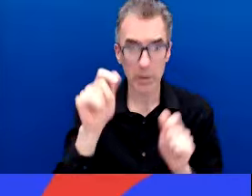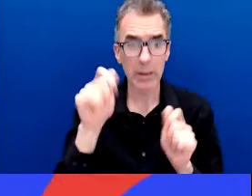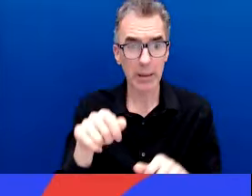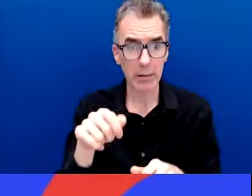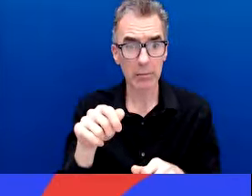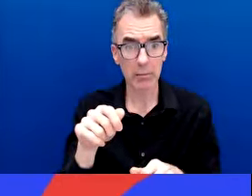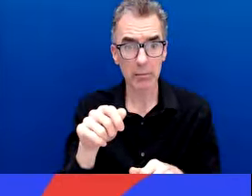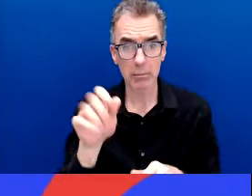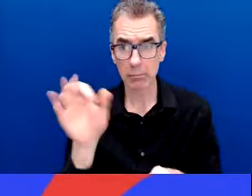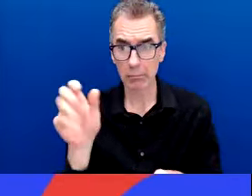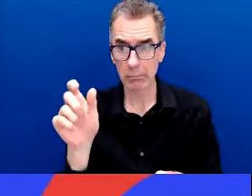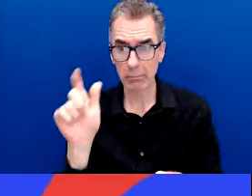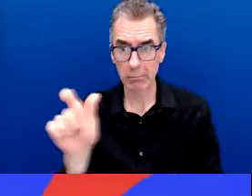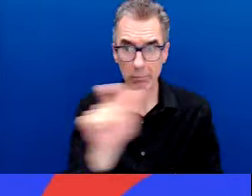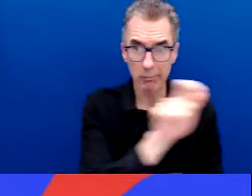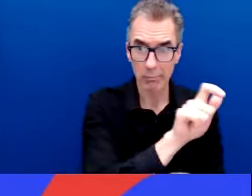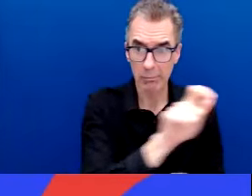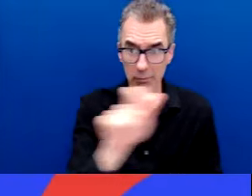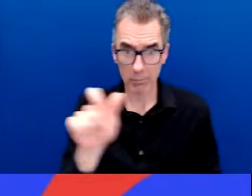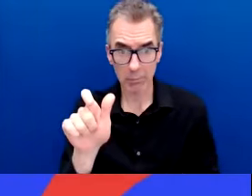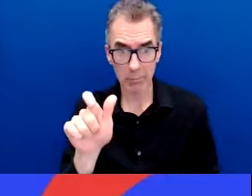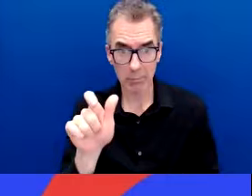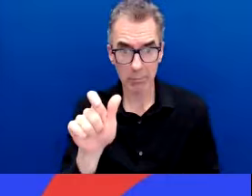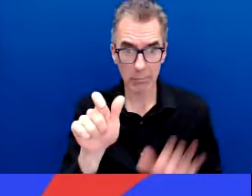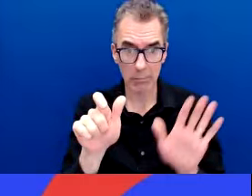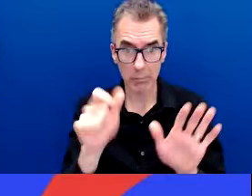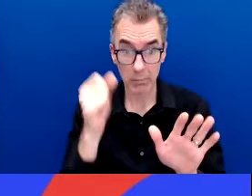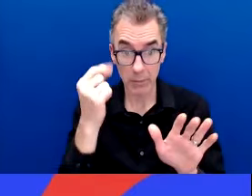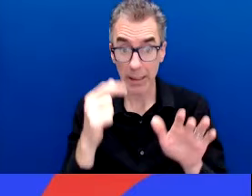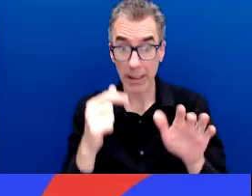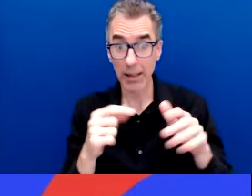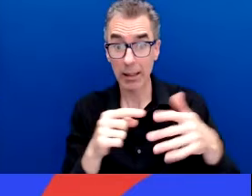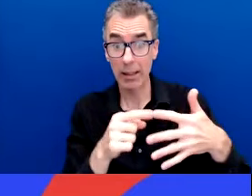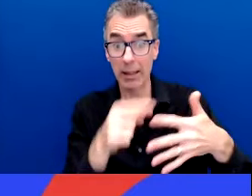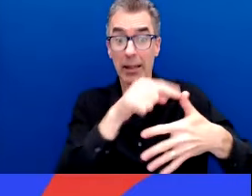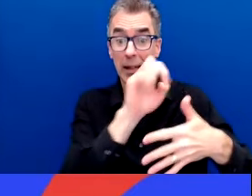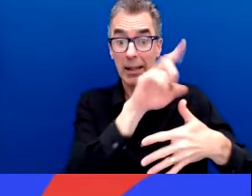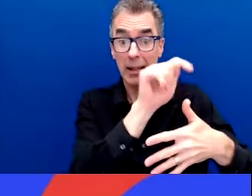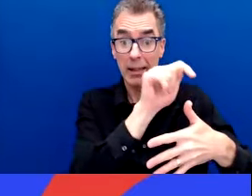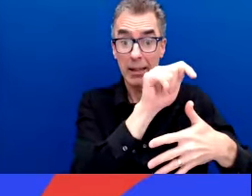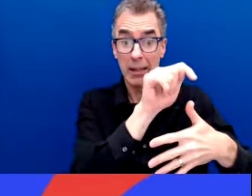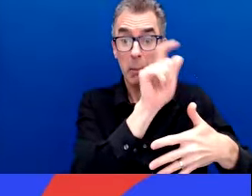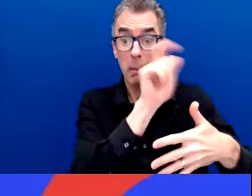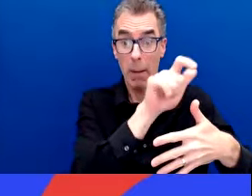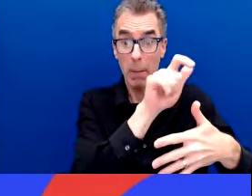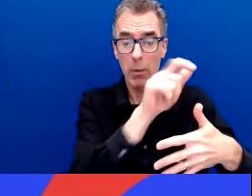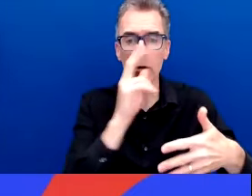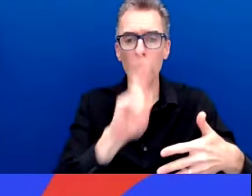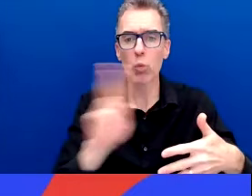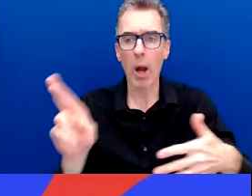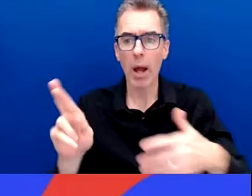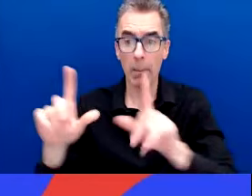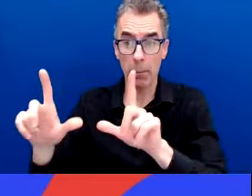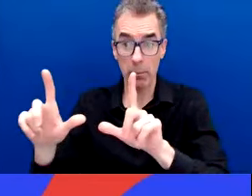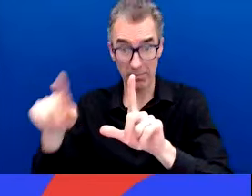per question right there. But if I choose edit, it will take me to a box we see on the far right over